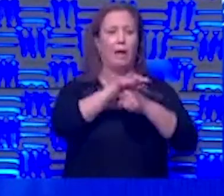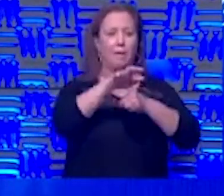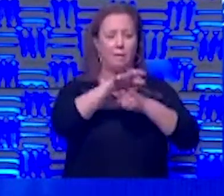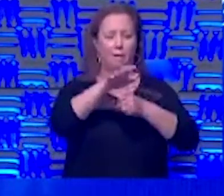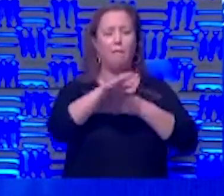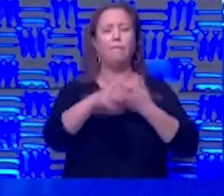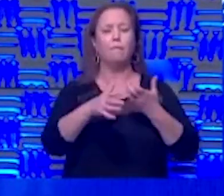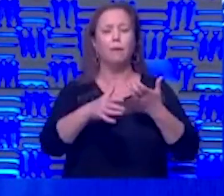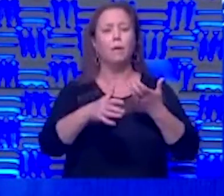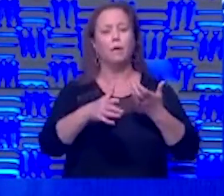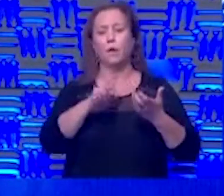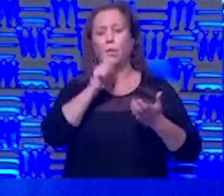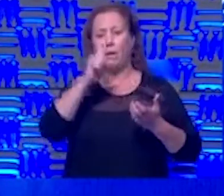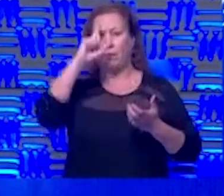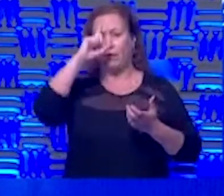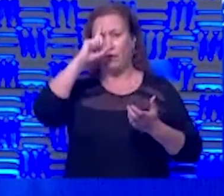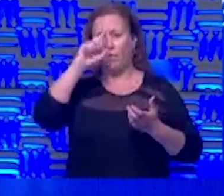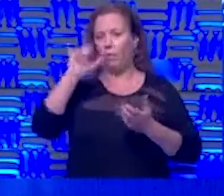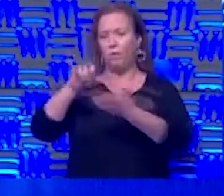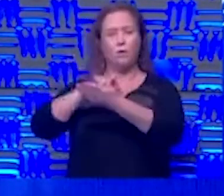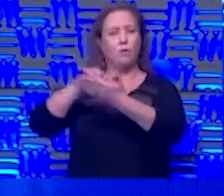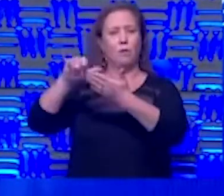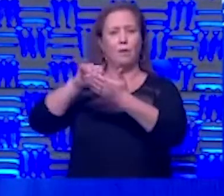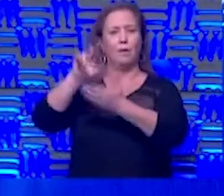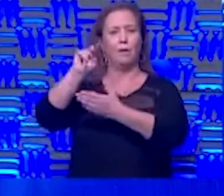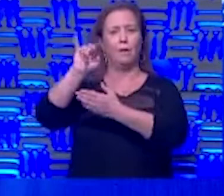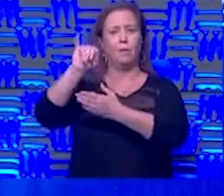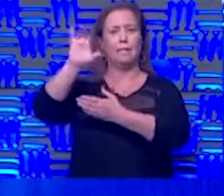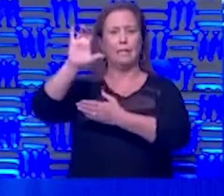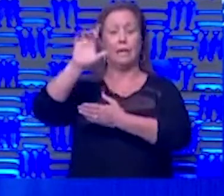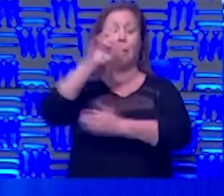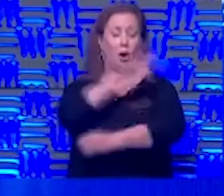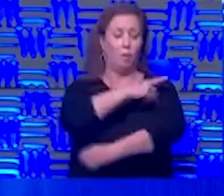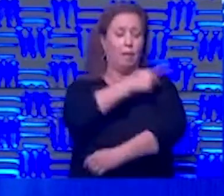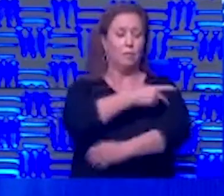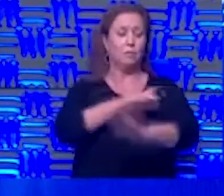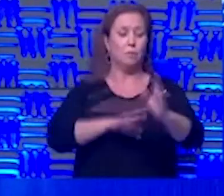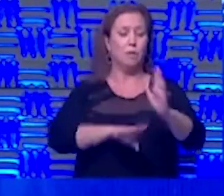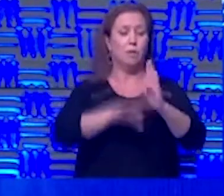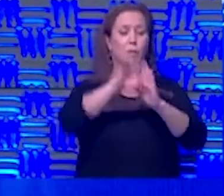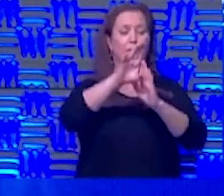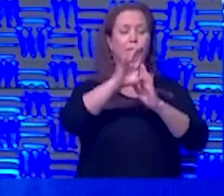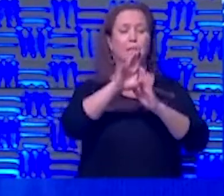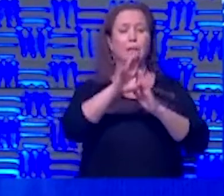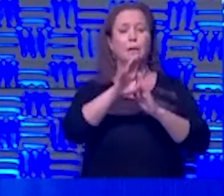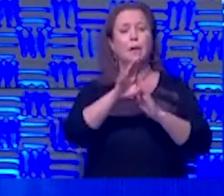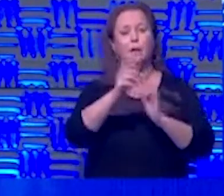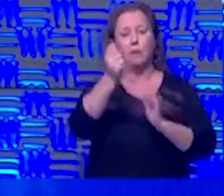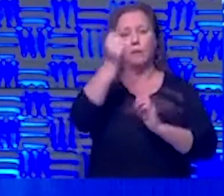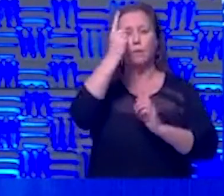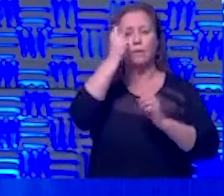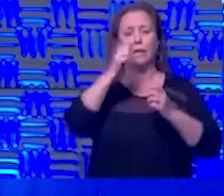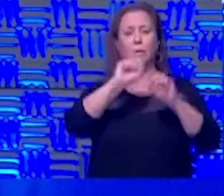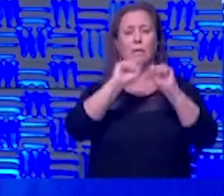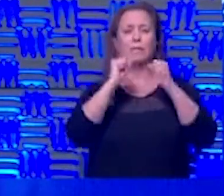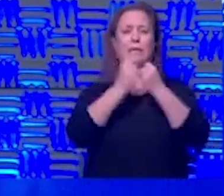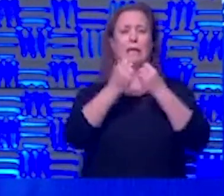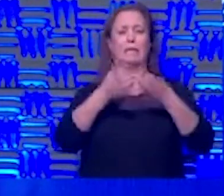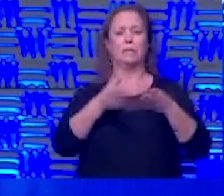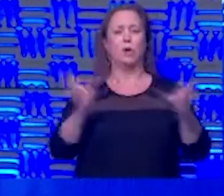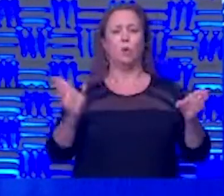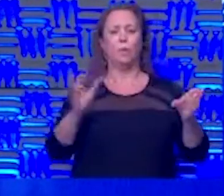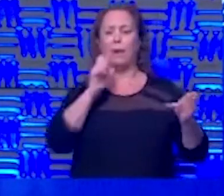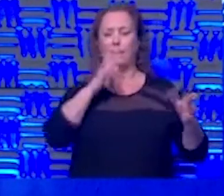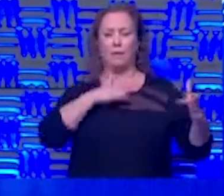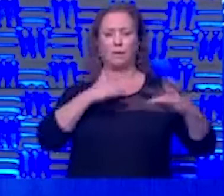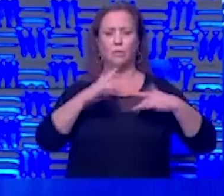up. And we don't think we're going to be in New York City. We think we're going to increase our number of patients as society has reopened up, and totally understand why society needs to reopen. No concern